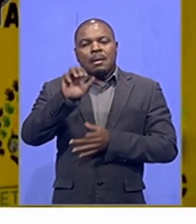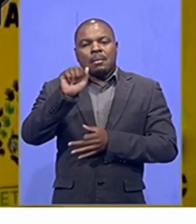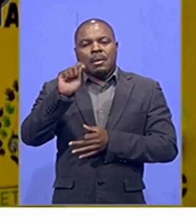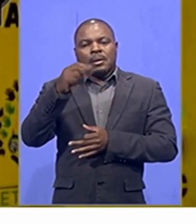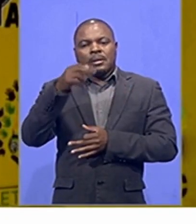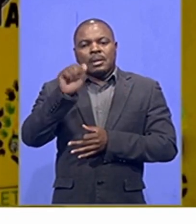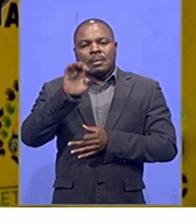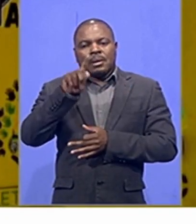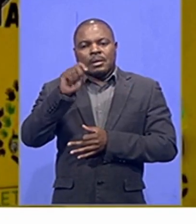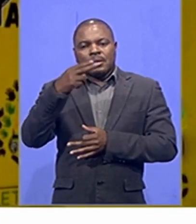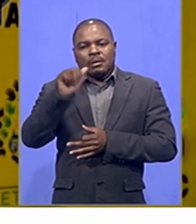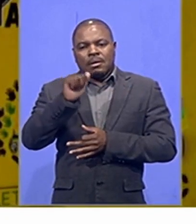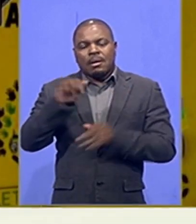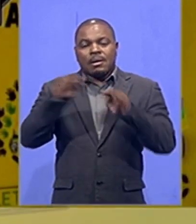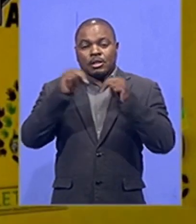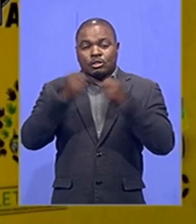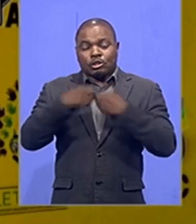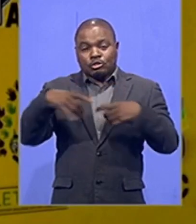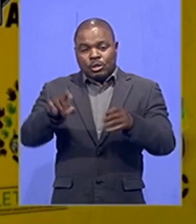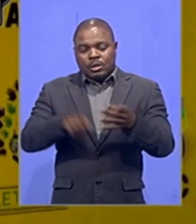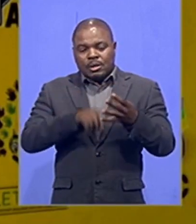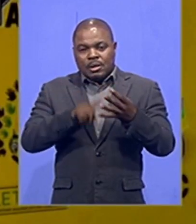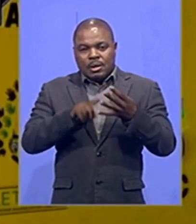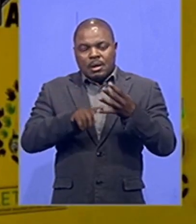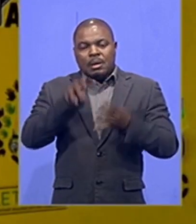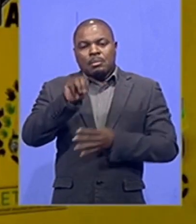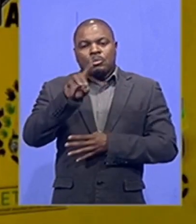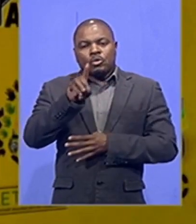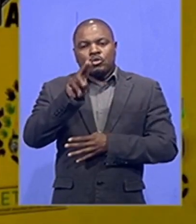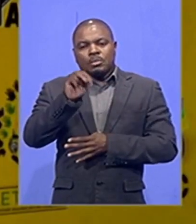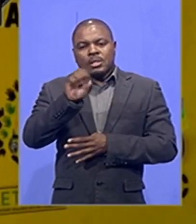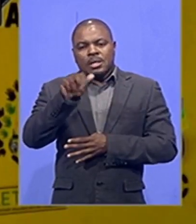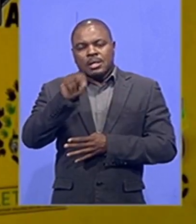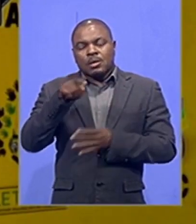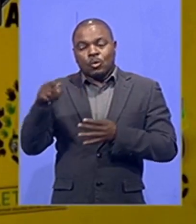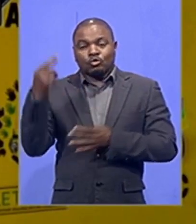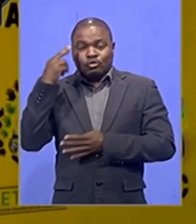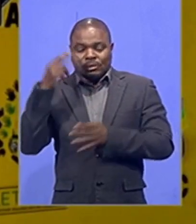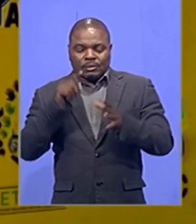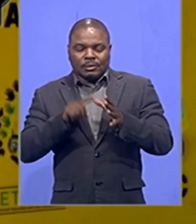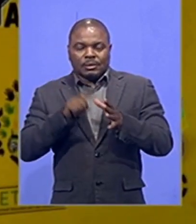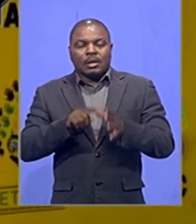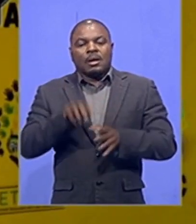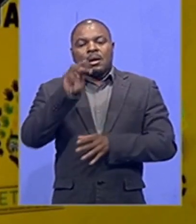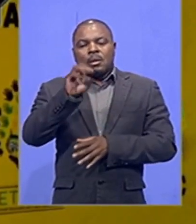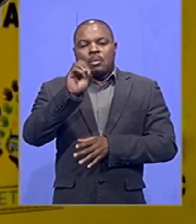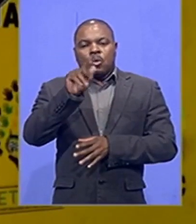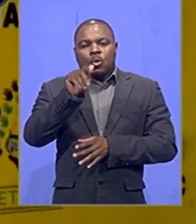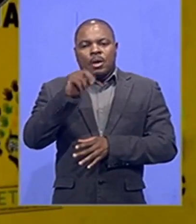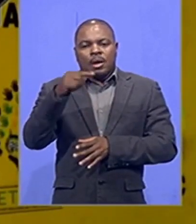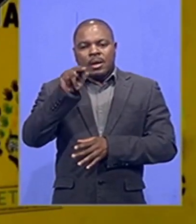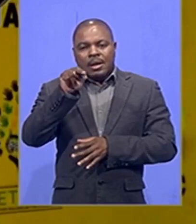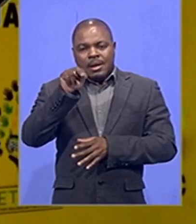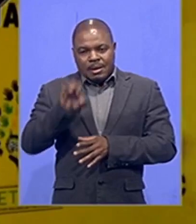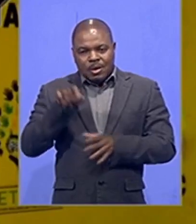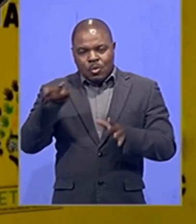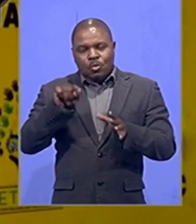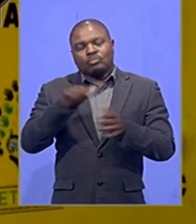National Chair, it's Comrade Ndumiseni as the Secretary, and Comrade Nomvula Mkonyan as Deputy Secretary